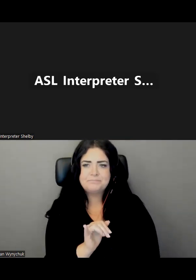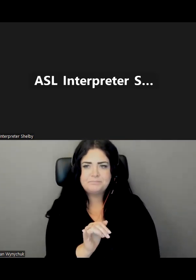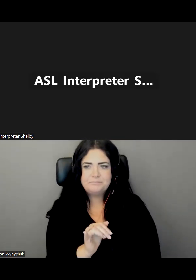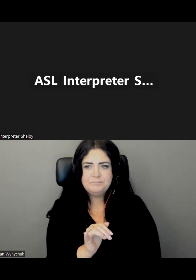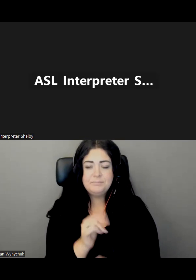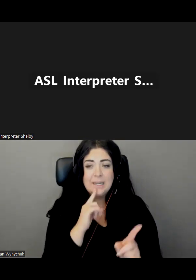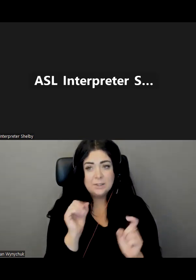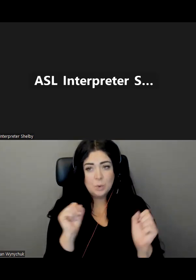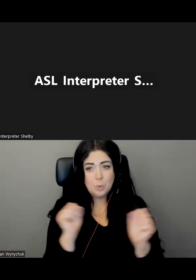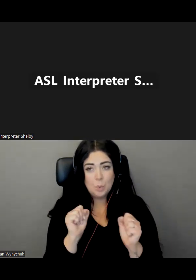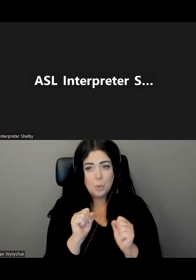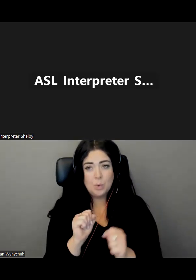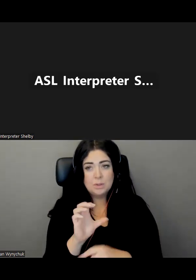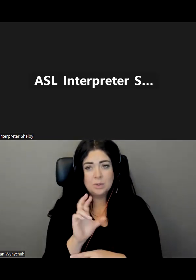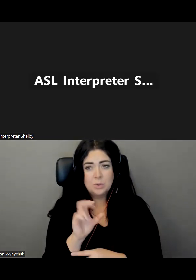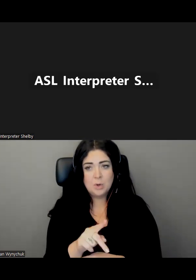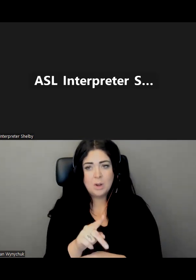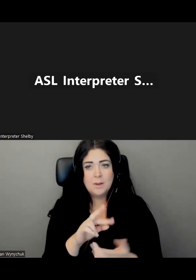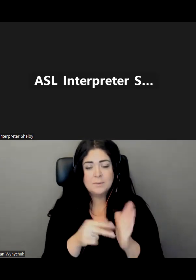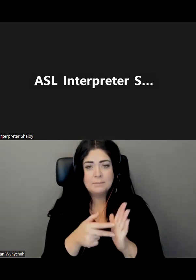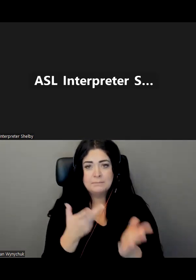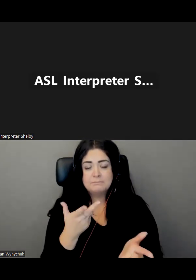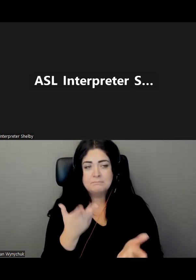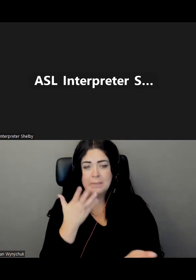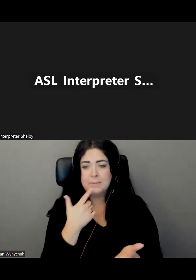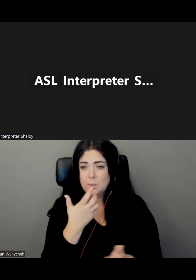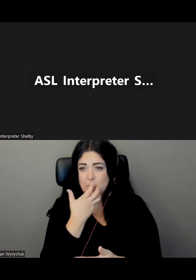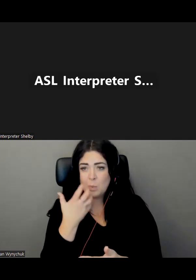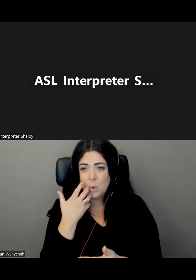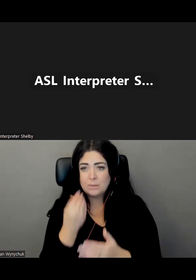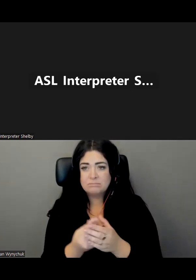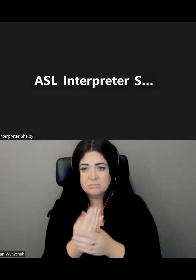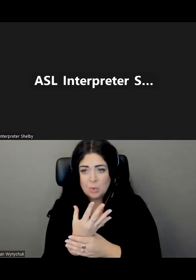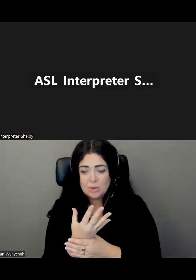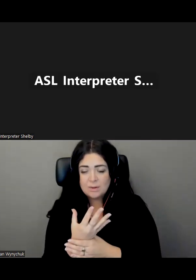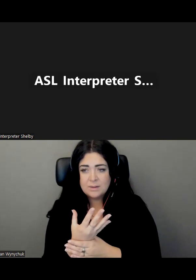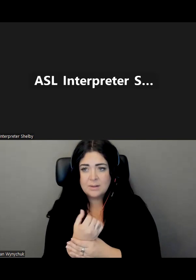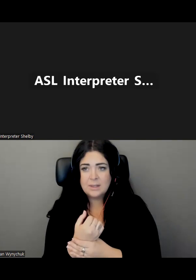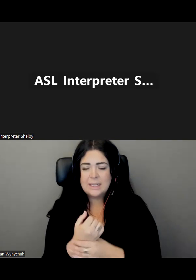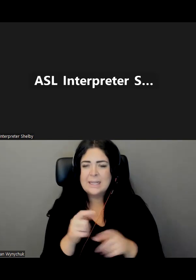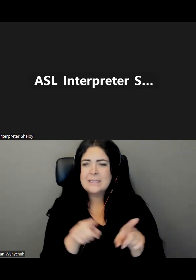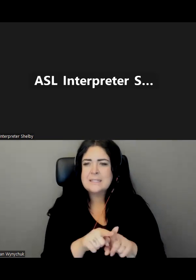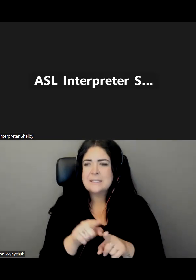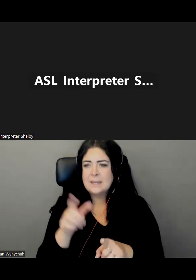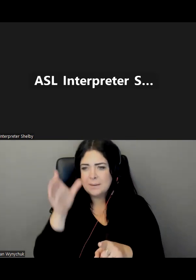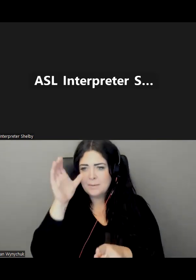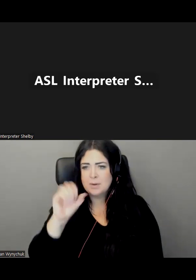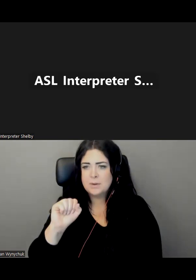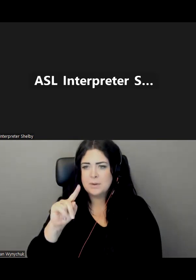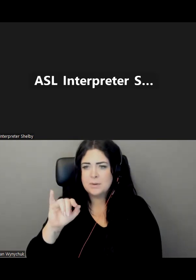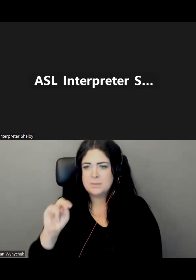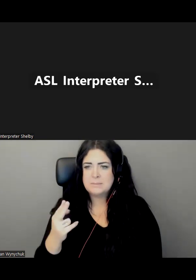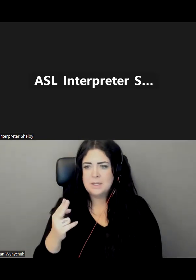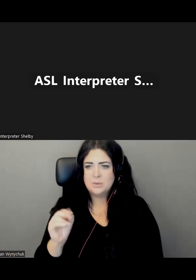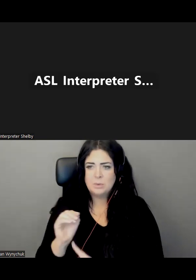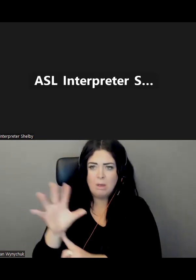cold crop, so it could have been a bit too warm. It's kind of like spinach too. Spinach bolts really fast. You'll see